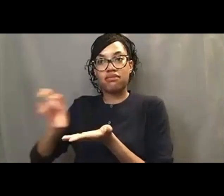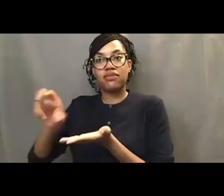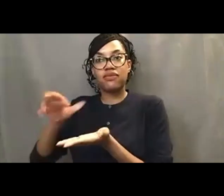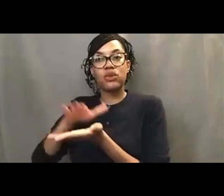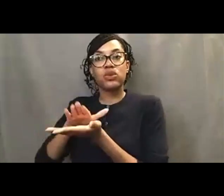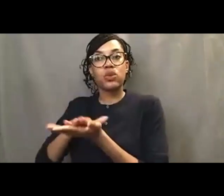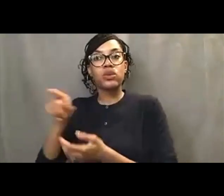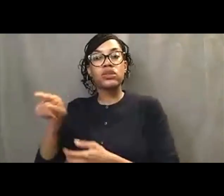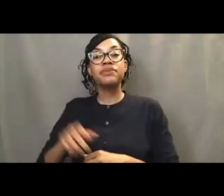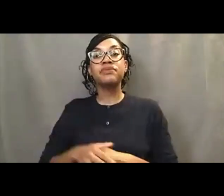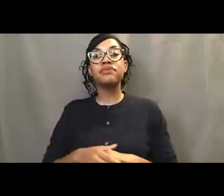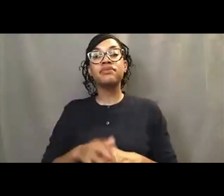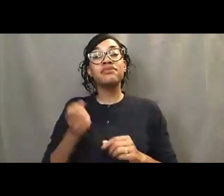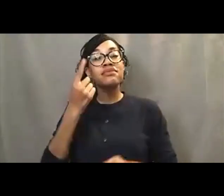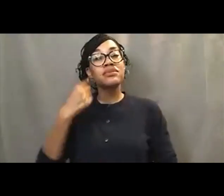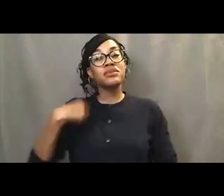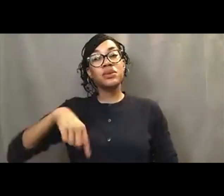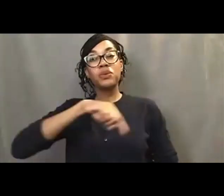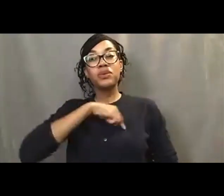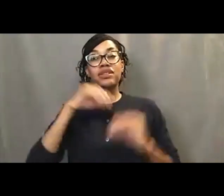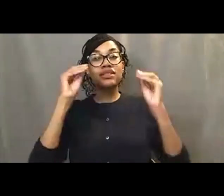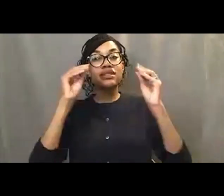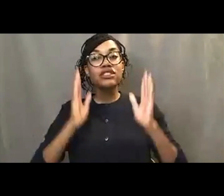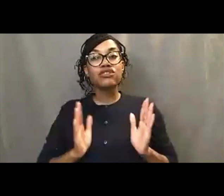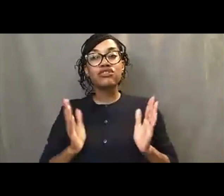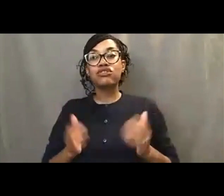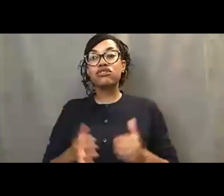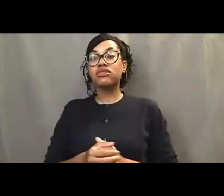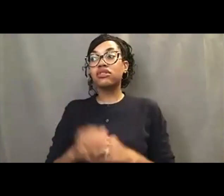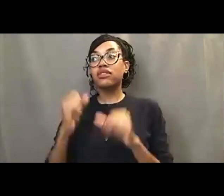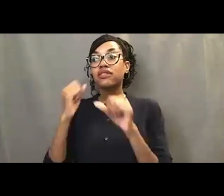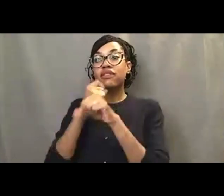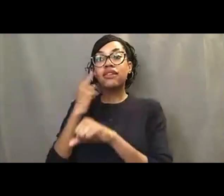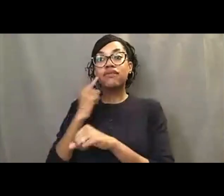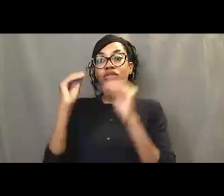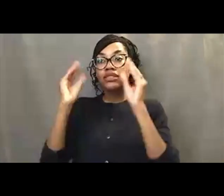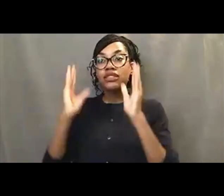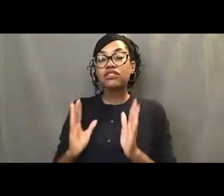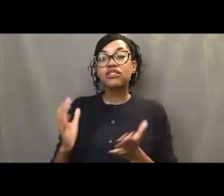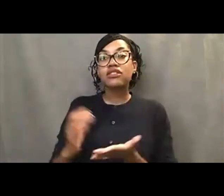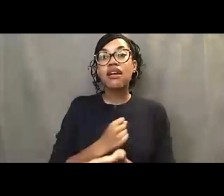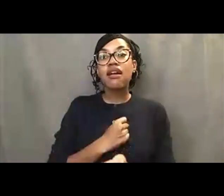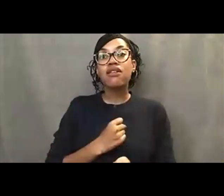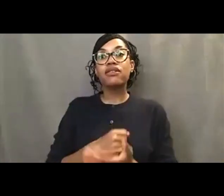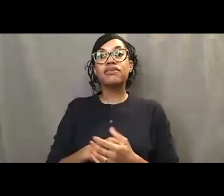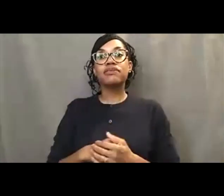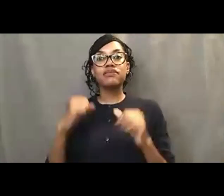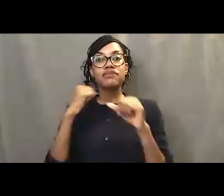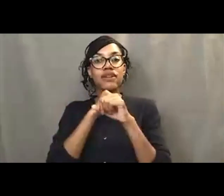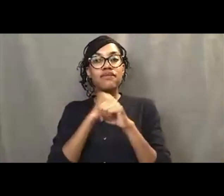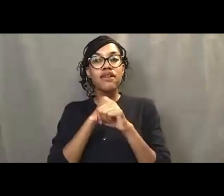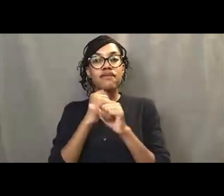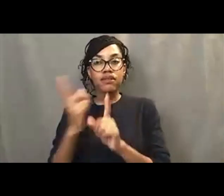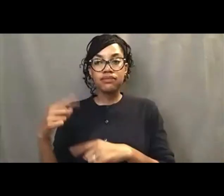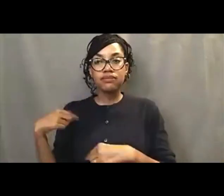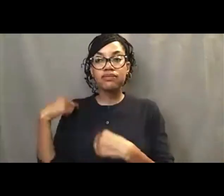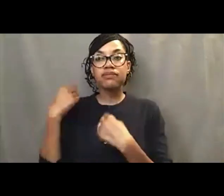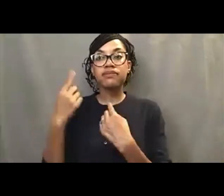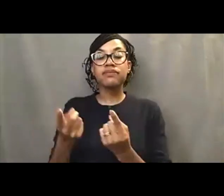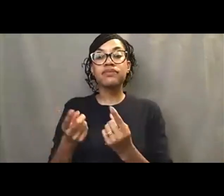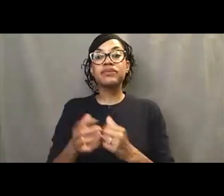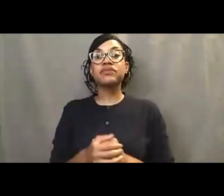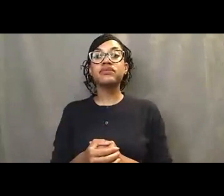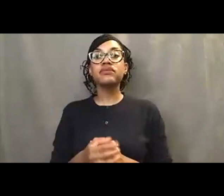fighting for teacher salaries. And one of the things that really hit us